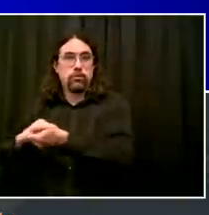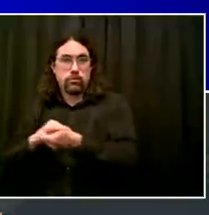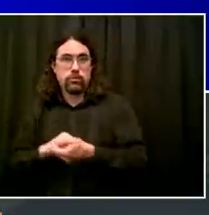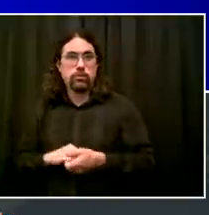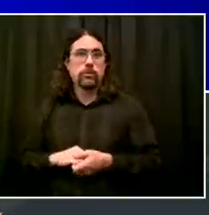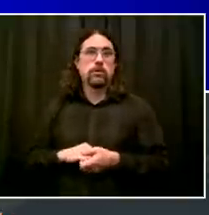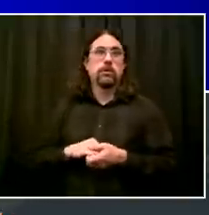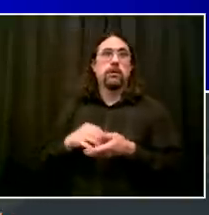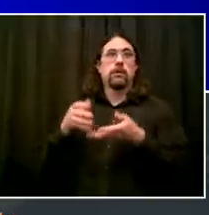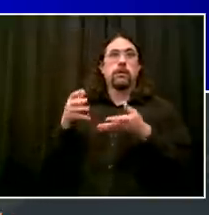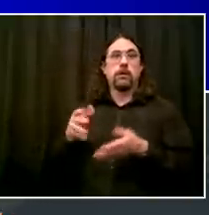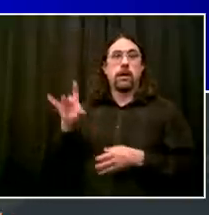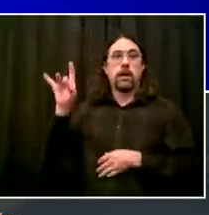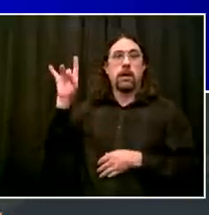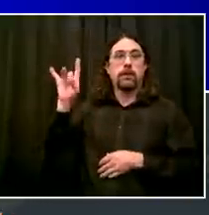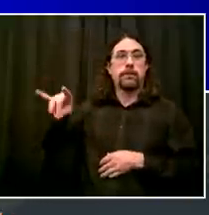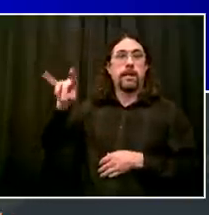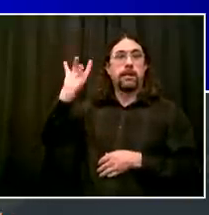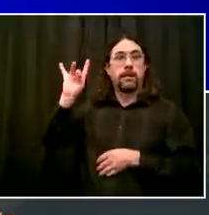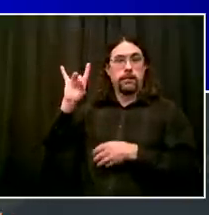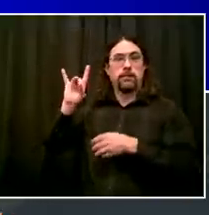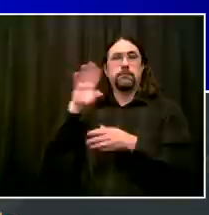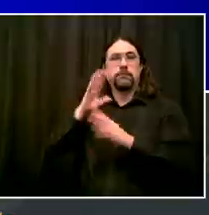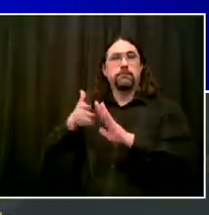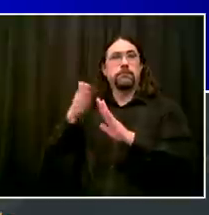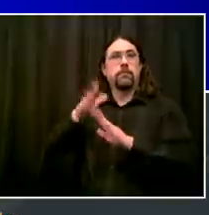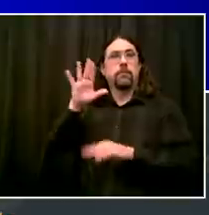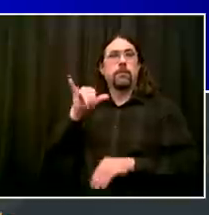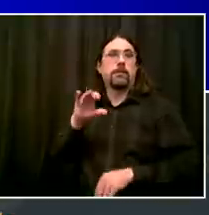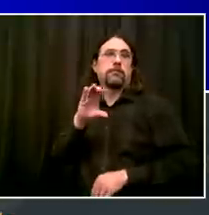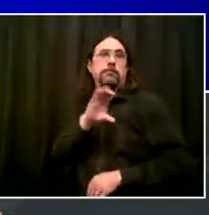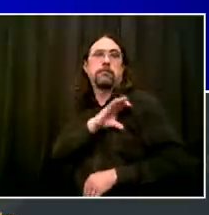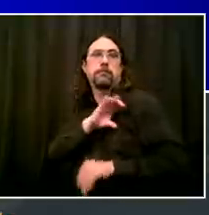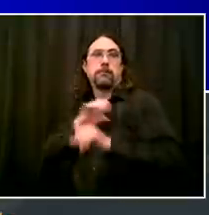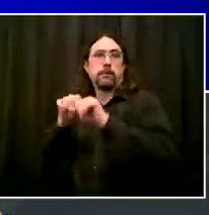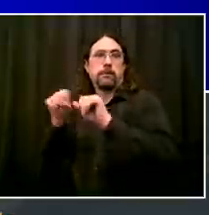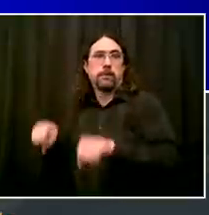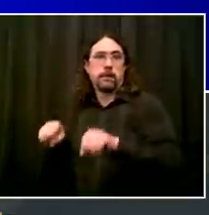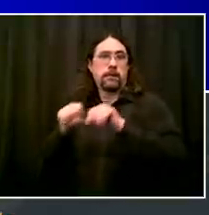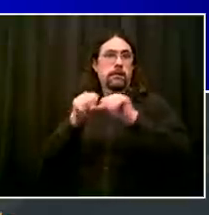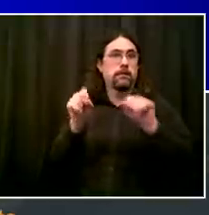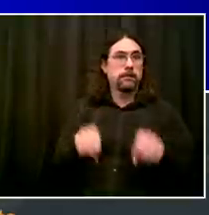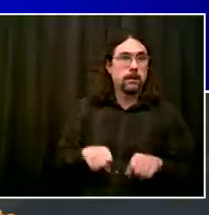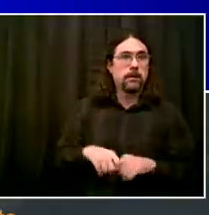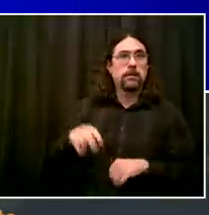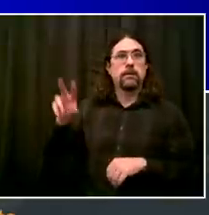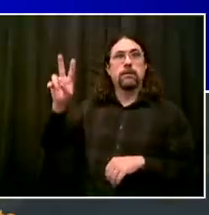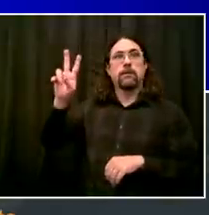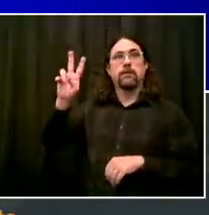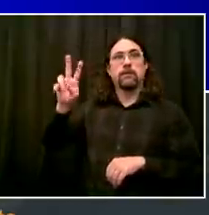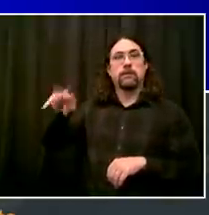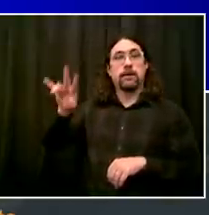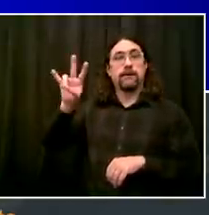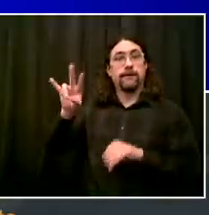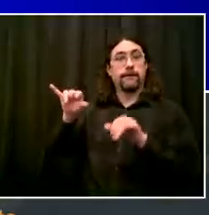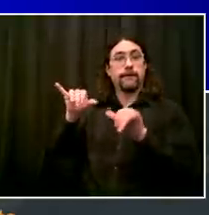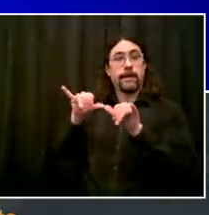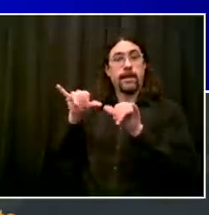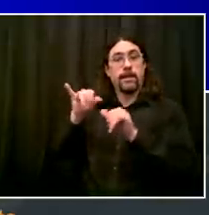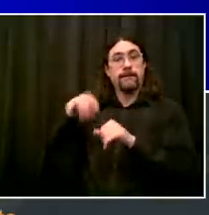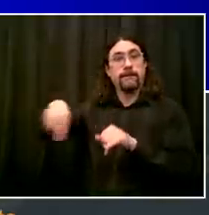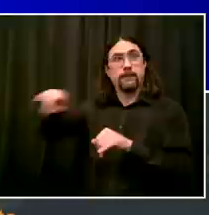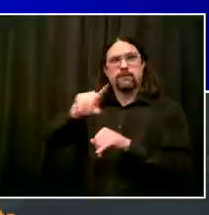with the community. 2.7 miles of park adjacent streets. All of them open tomorrow and will bring us to a grand